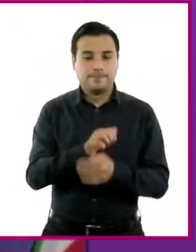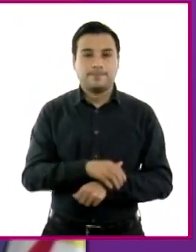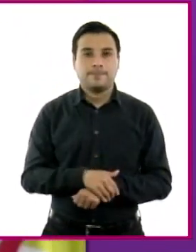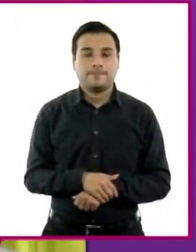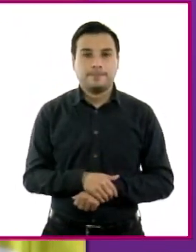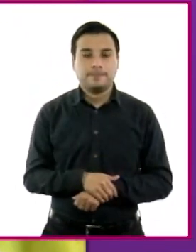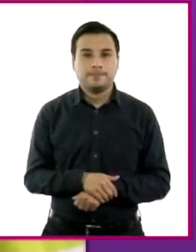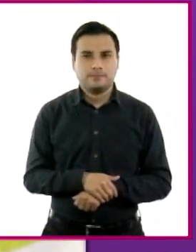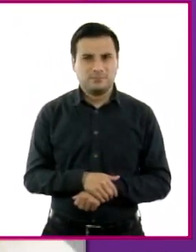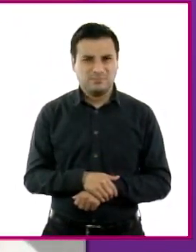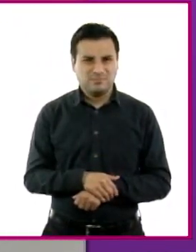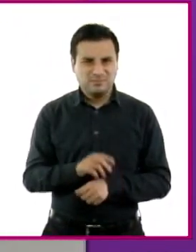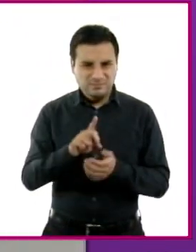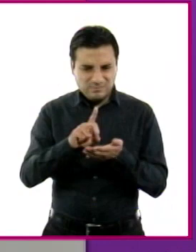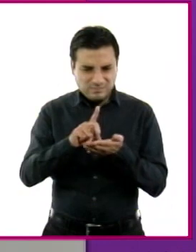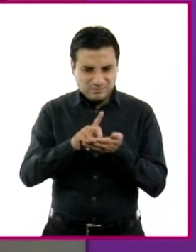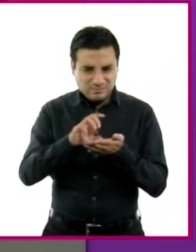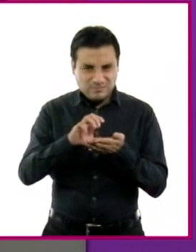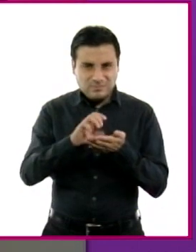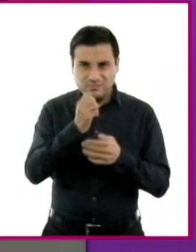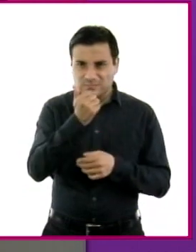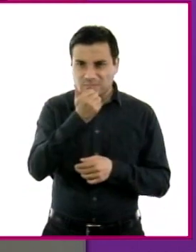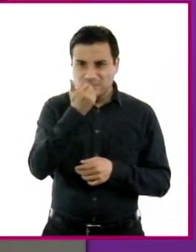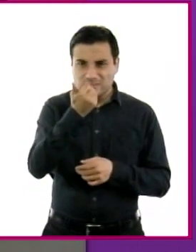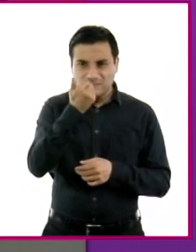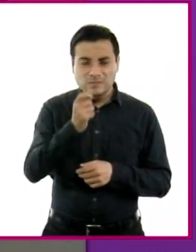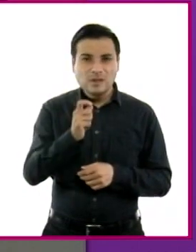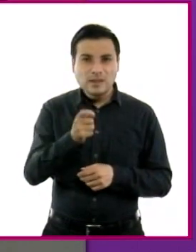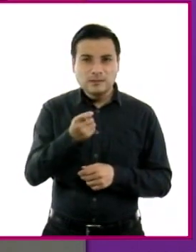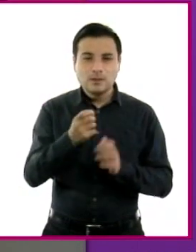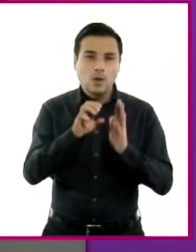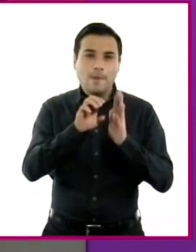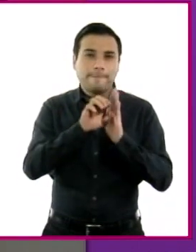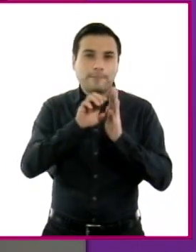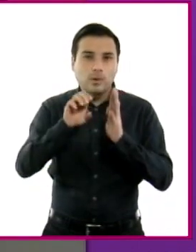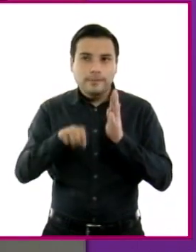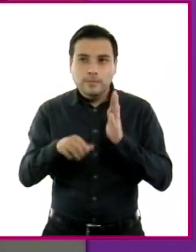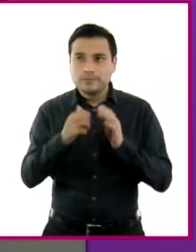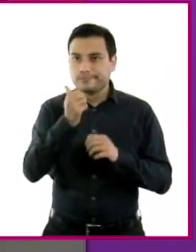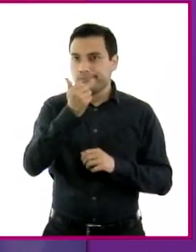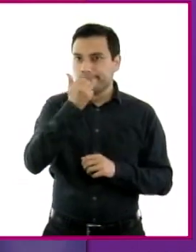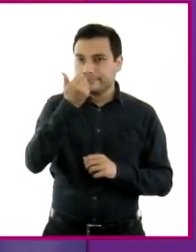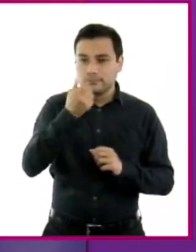What is a disabled student, Alex? A student who moves with difficulty.